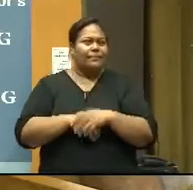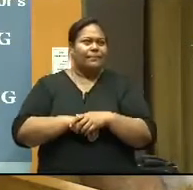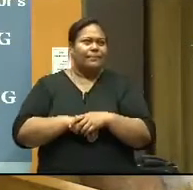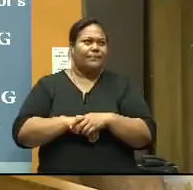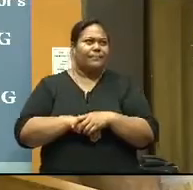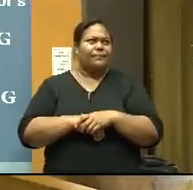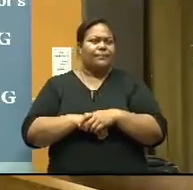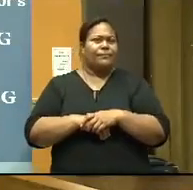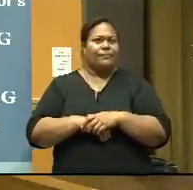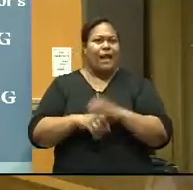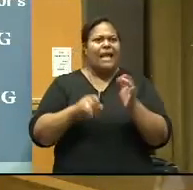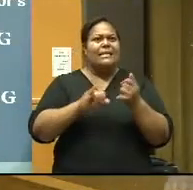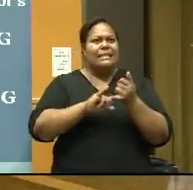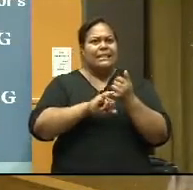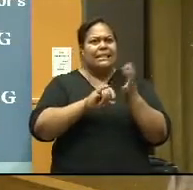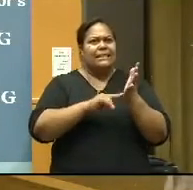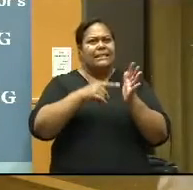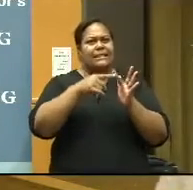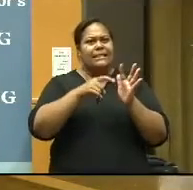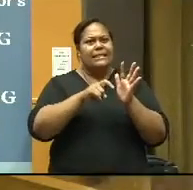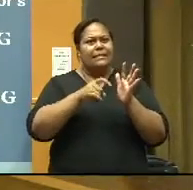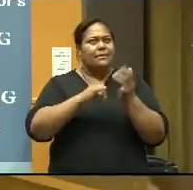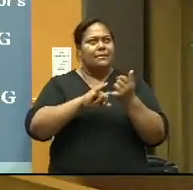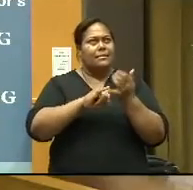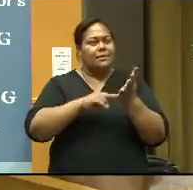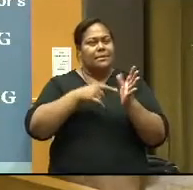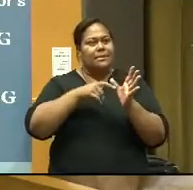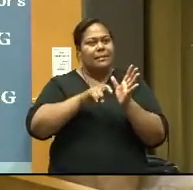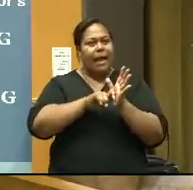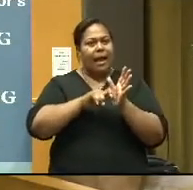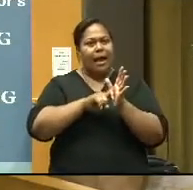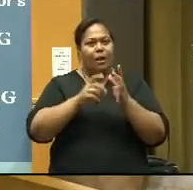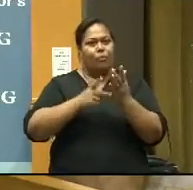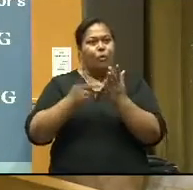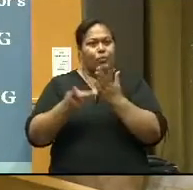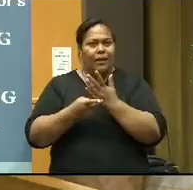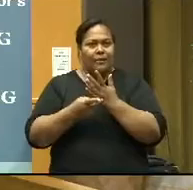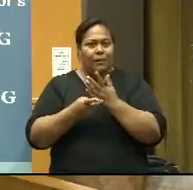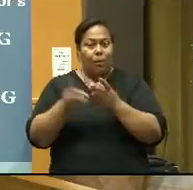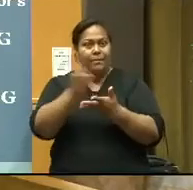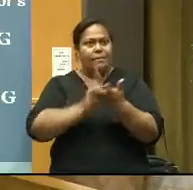Academic Review, which was designed to totally redesign our academic system.